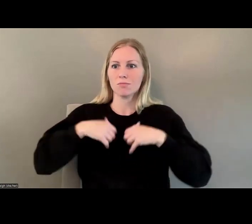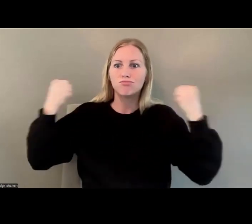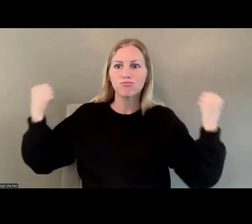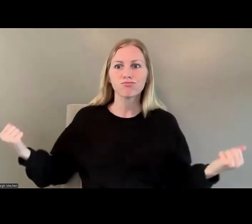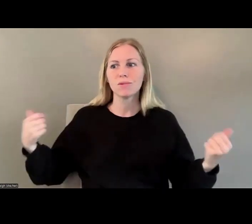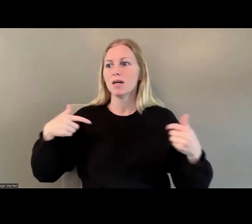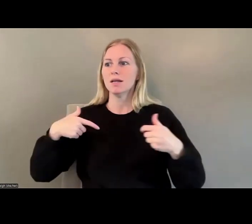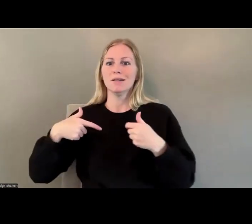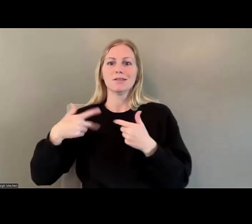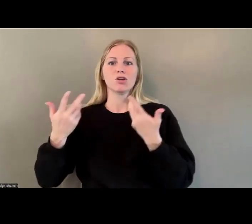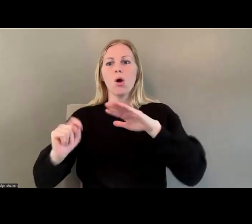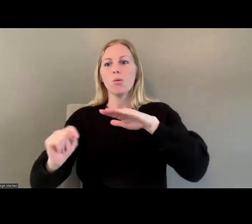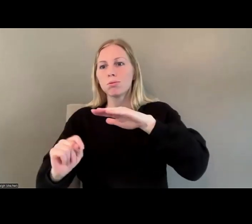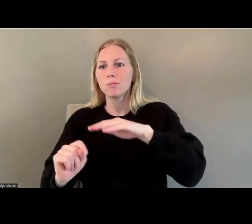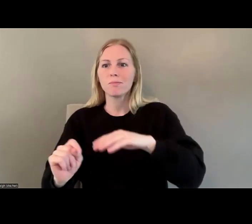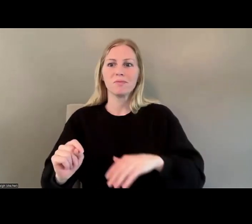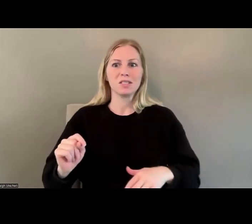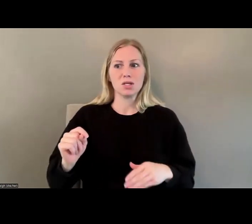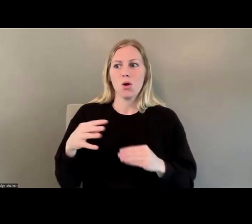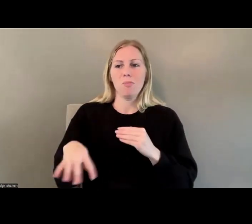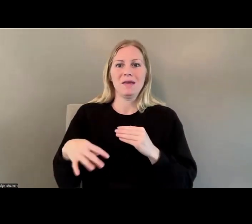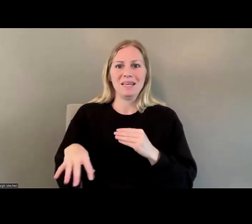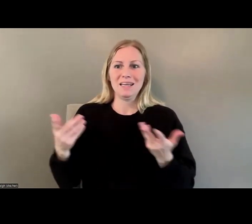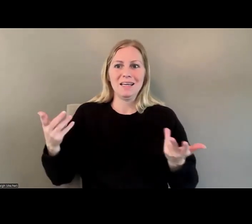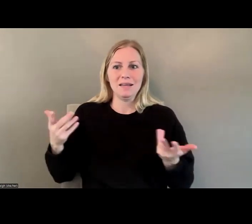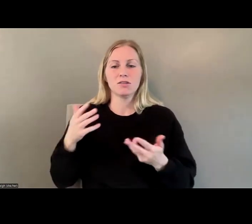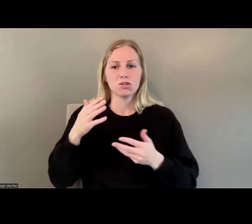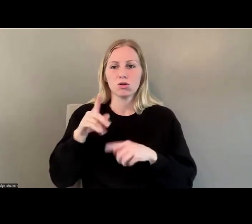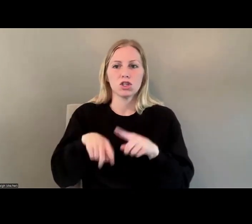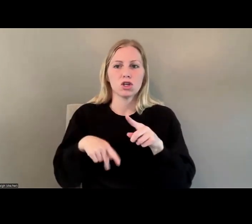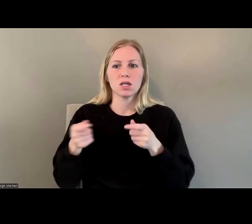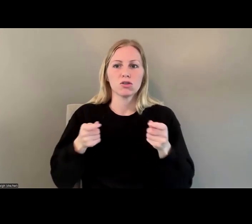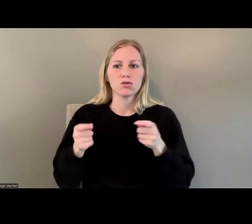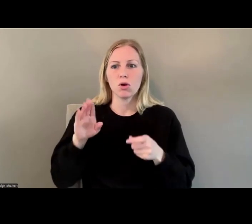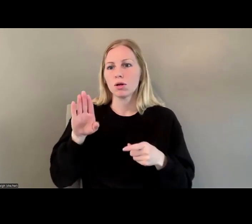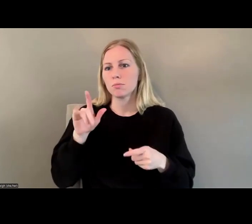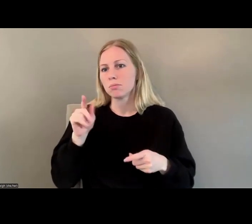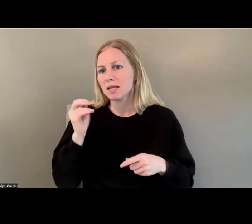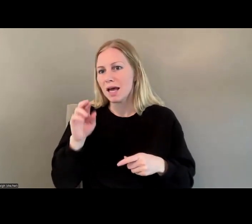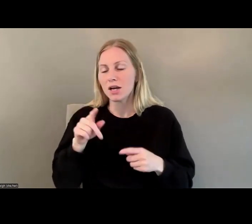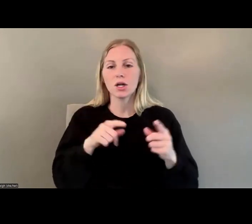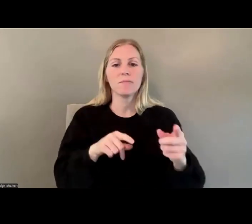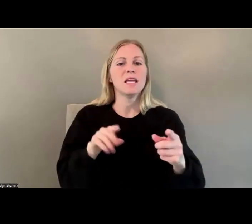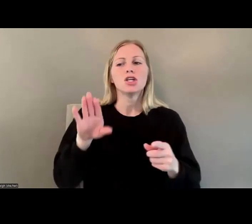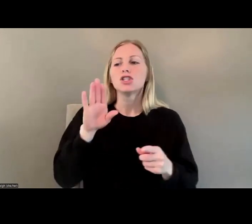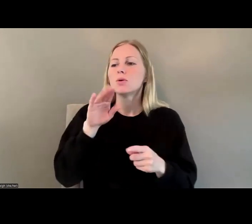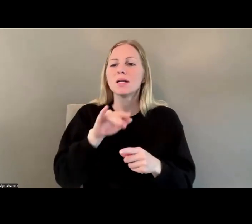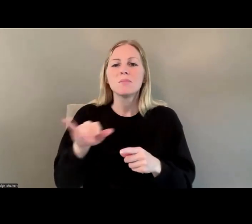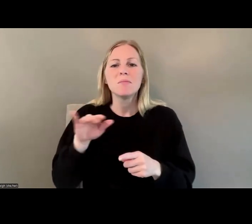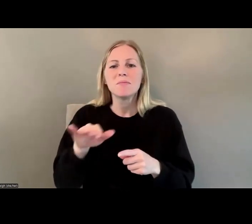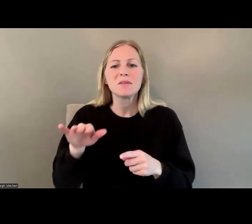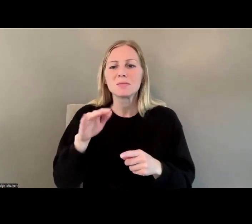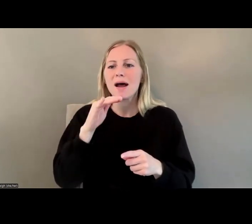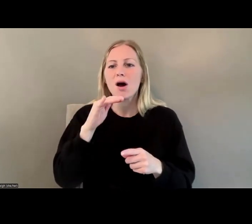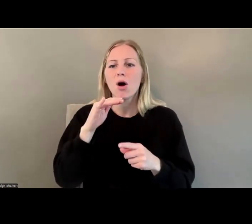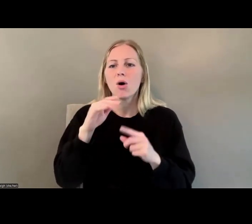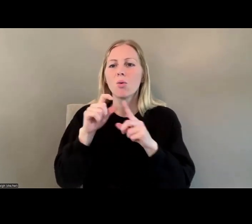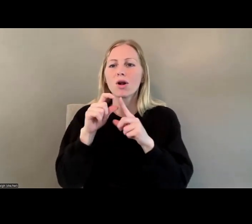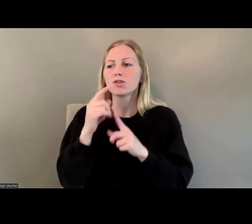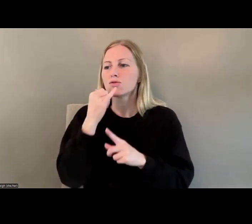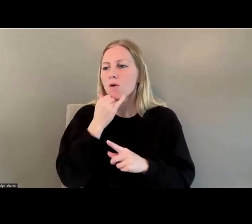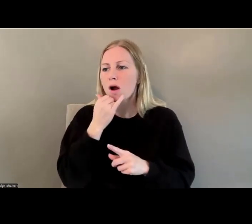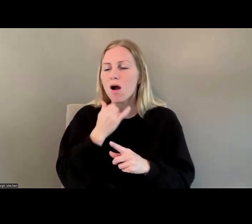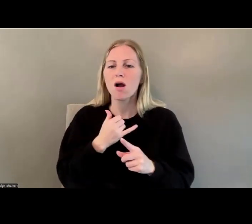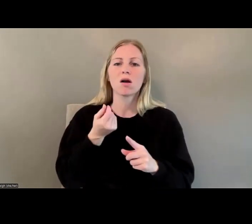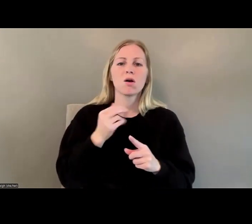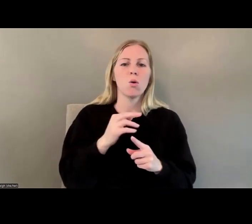called shaping exercises, meaning the child must spell words or point to colors, anything that shows that they're being